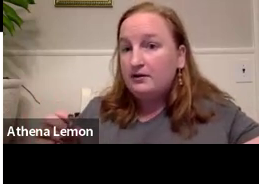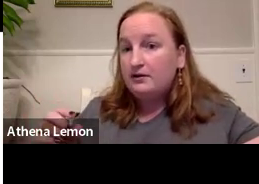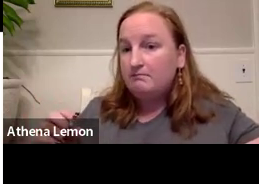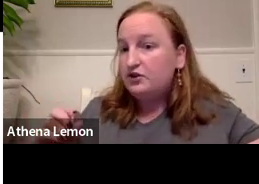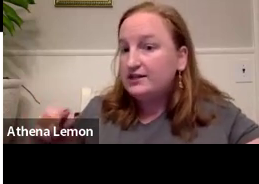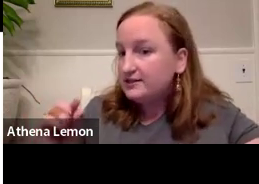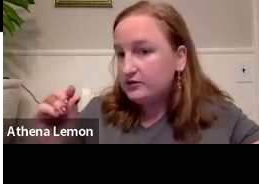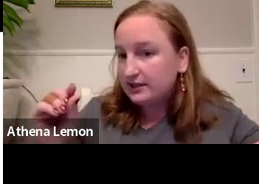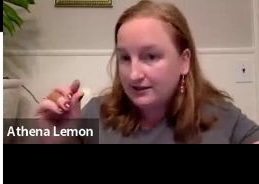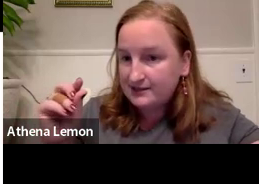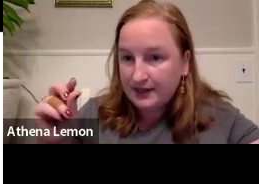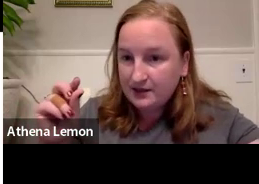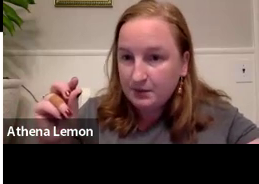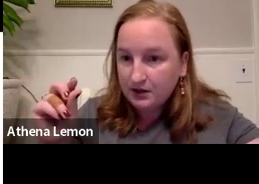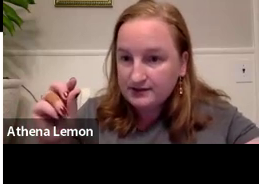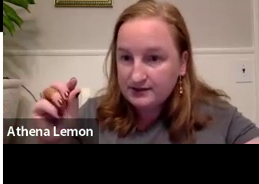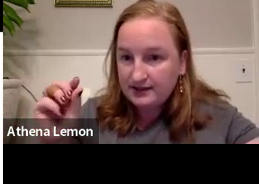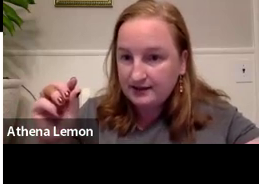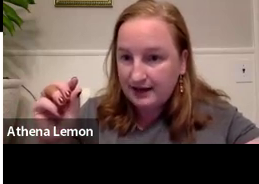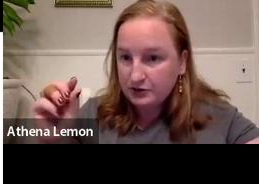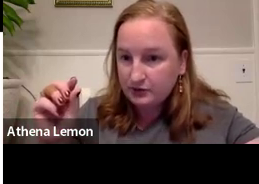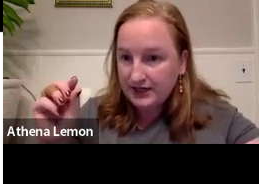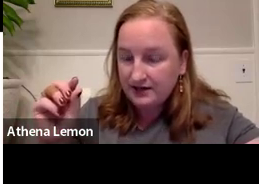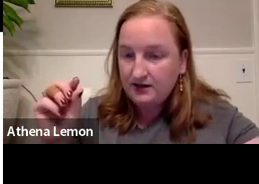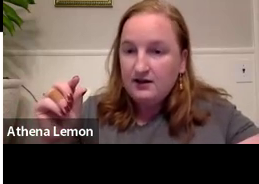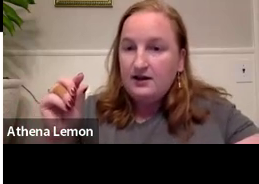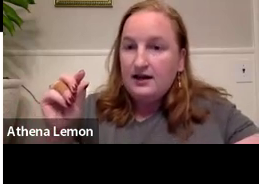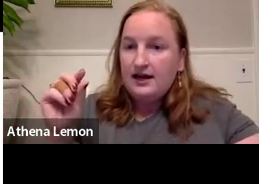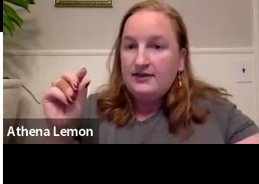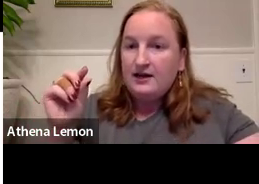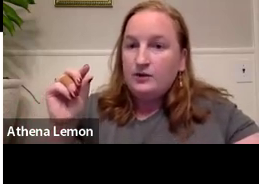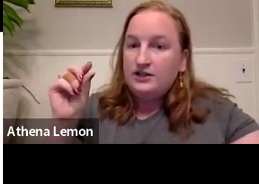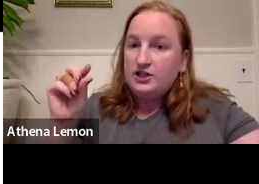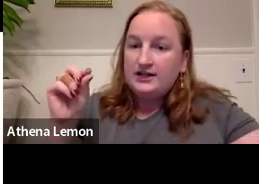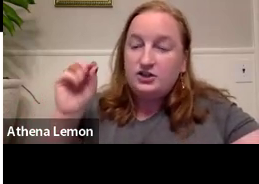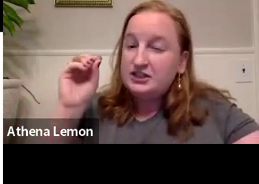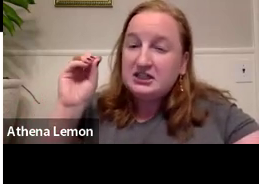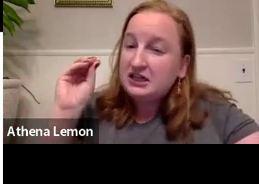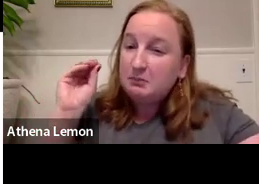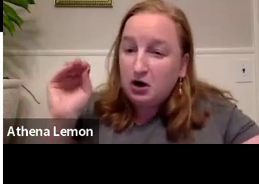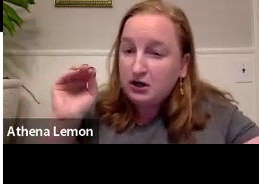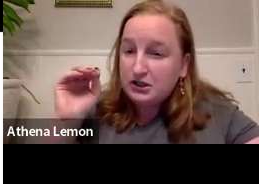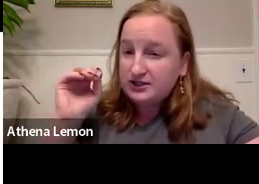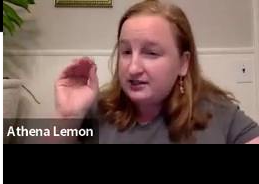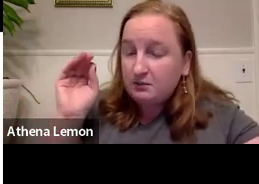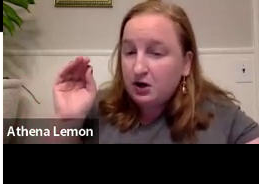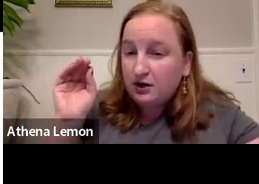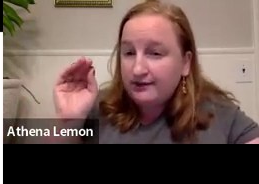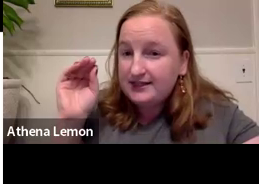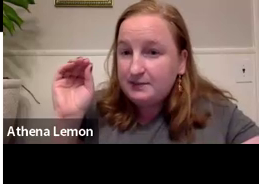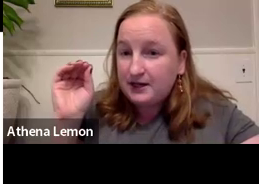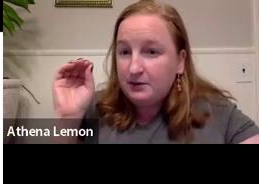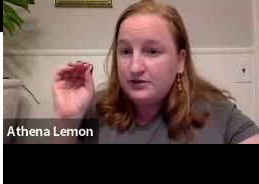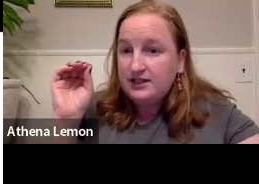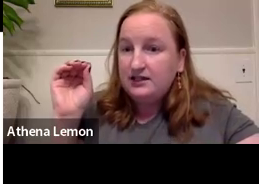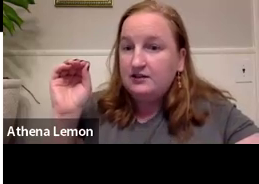up just those little spike parts in the laboratory, and then we'll inject just a little part